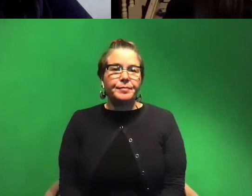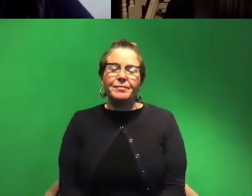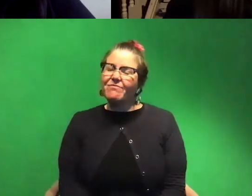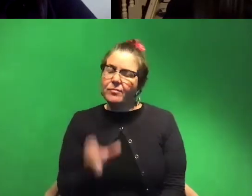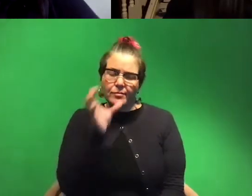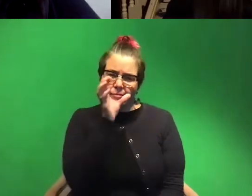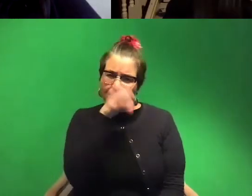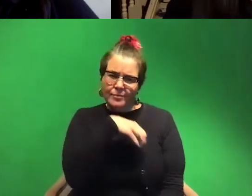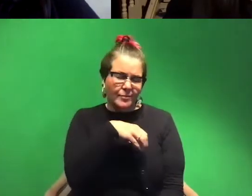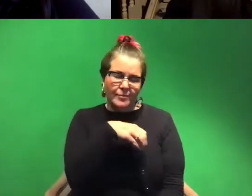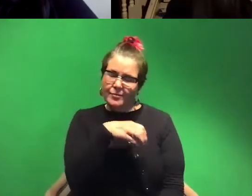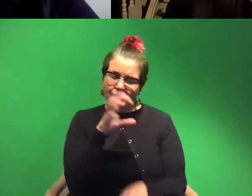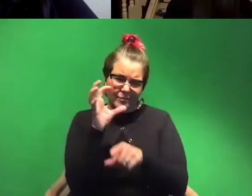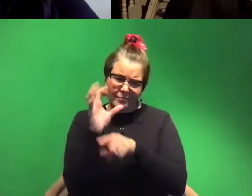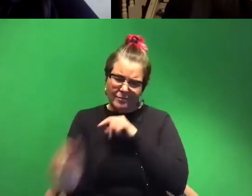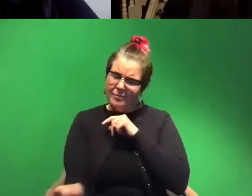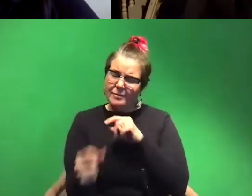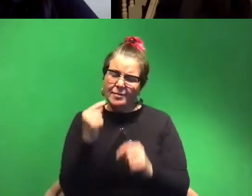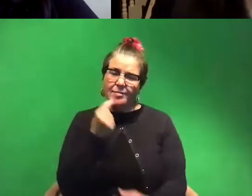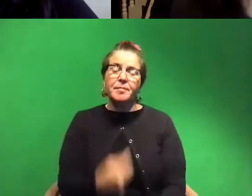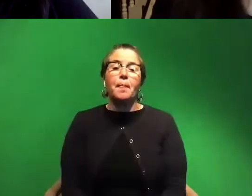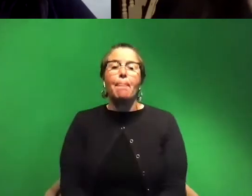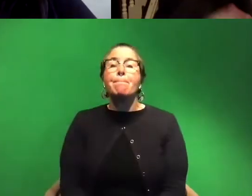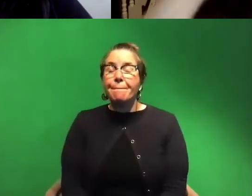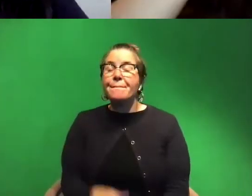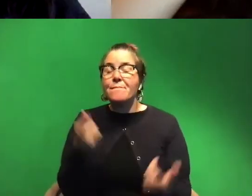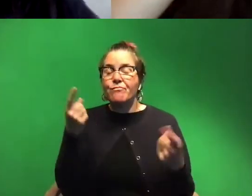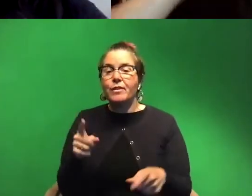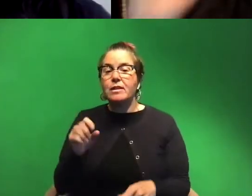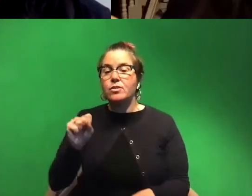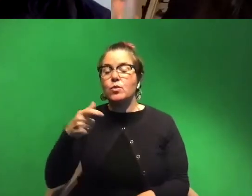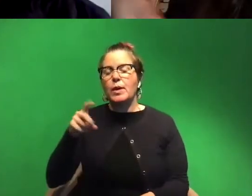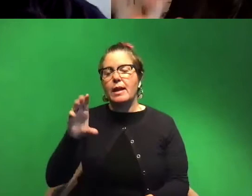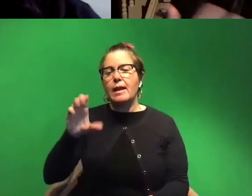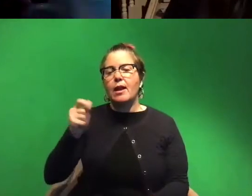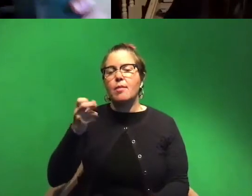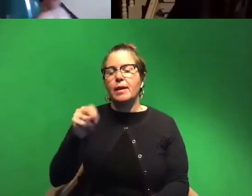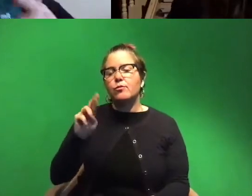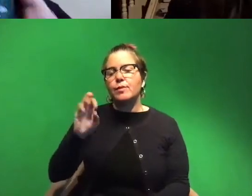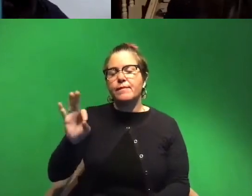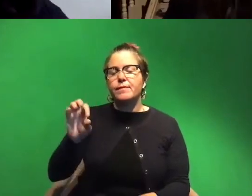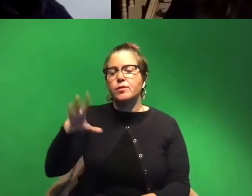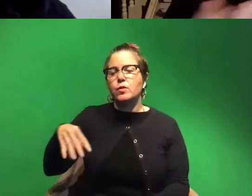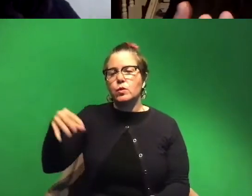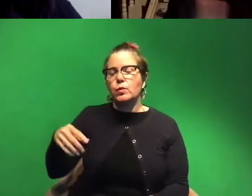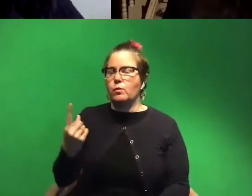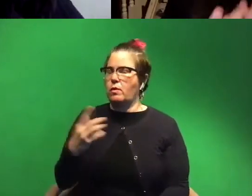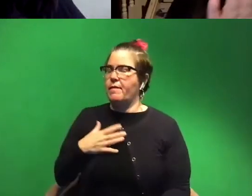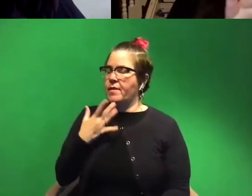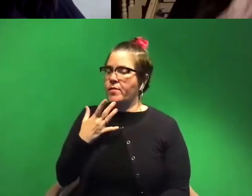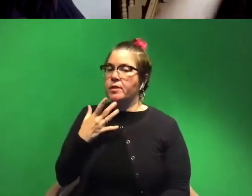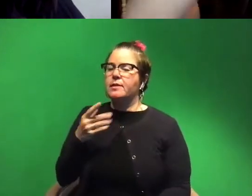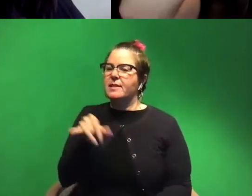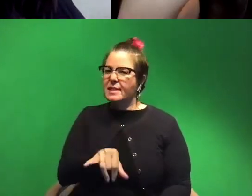bizarre to the extreme. Totally. There's also these squid in the Caribbean reef squid, which is another one of my favorites, does a similar thing.